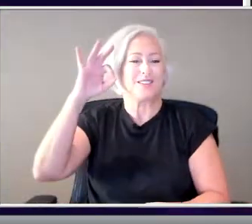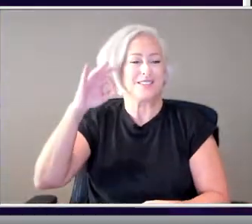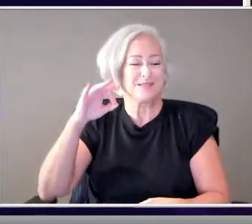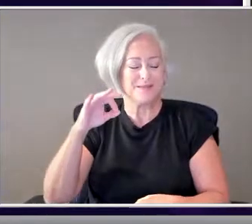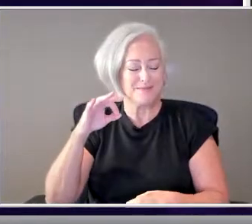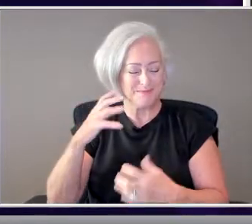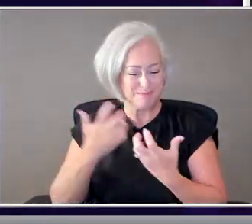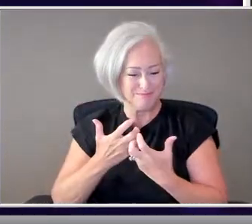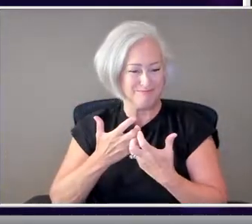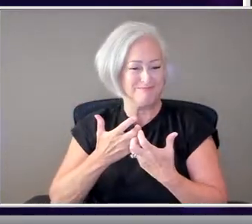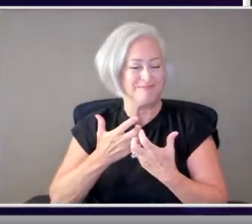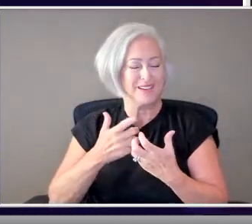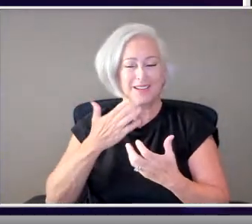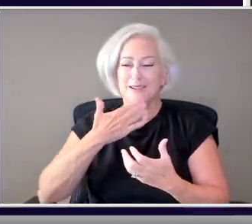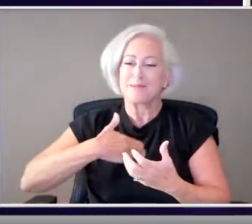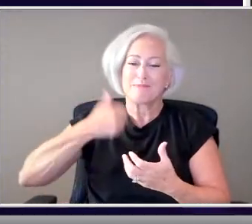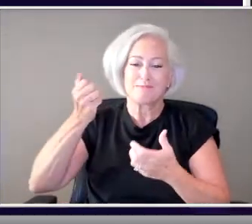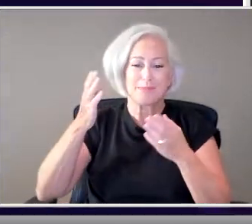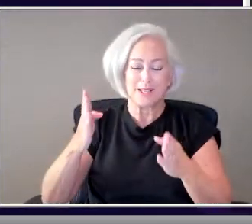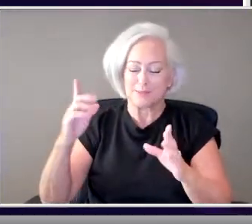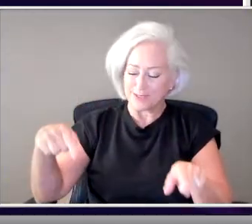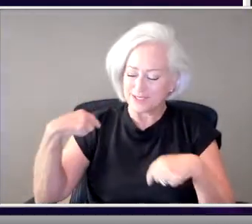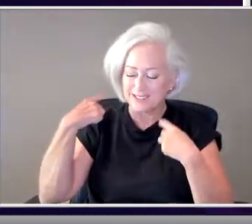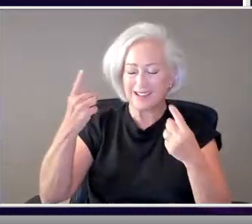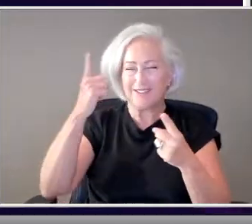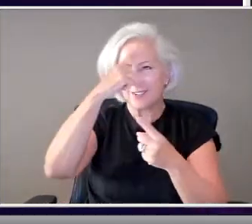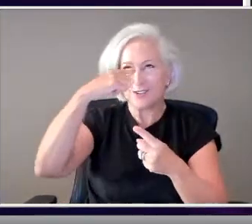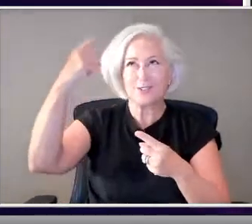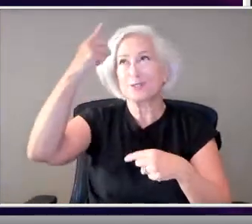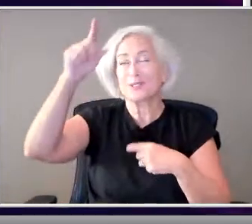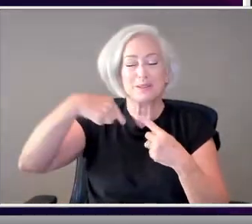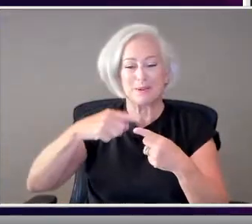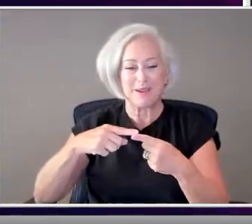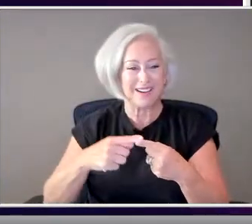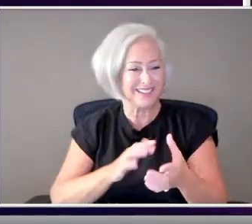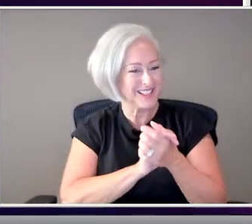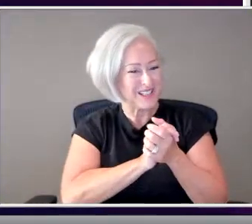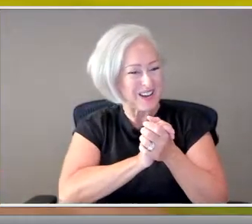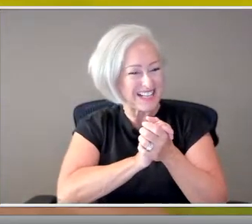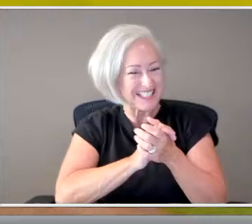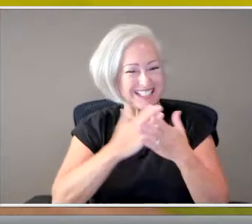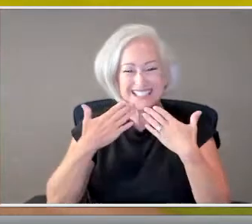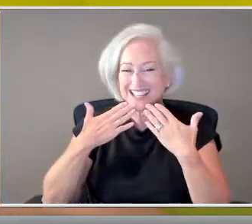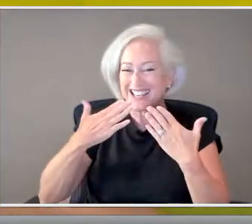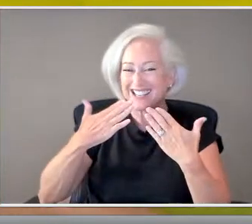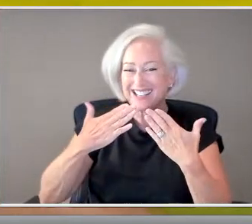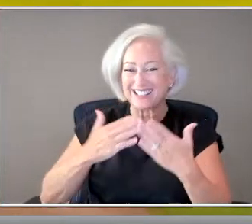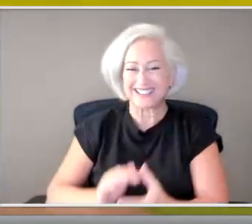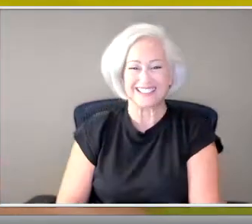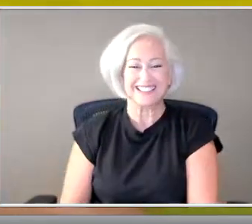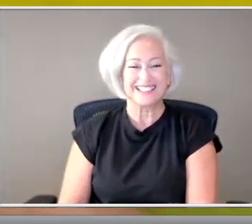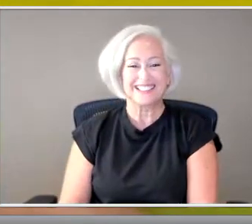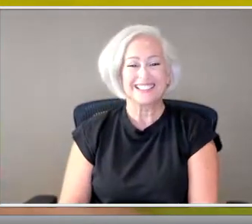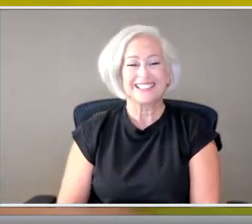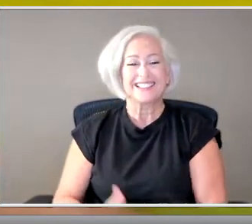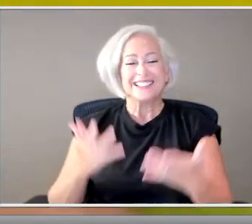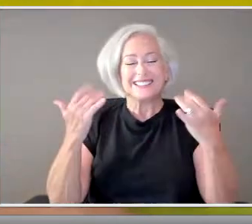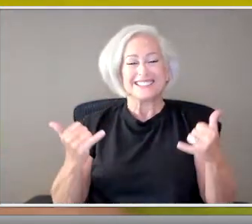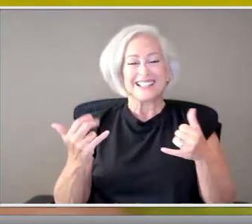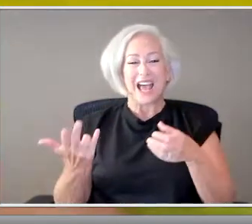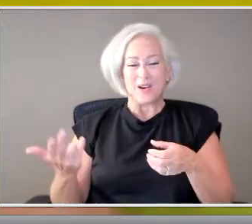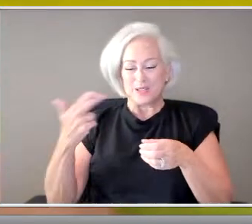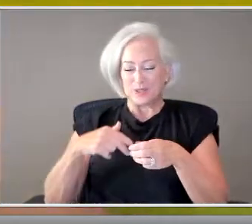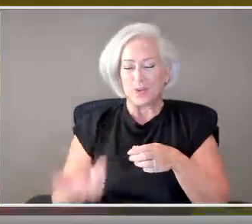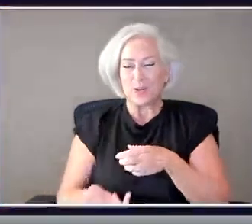best I could have ever dreamt for. Congratulations, thank you. Angela. Thank you. We are also joined by 3 members that